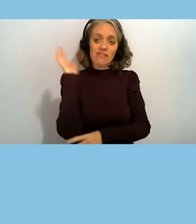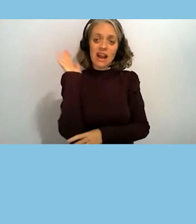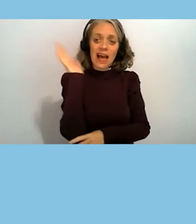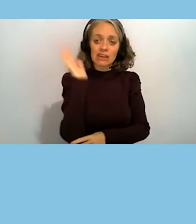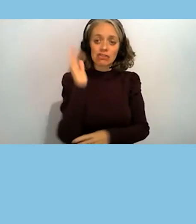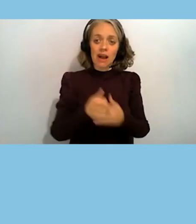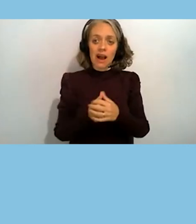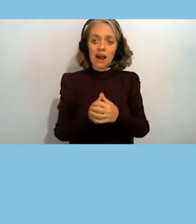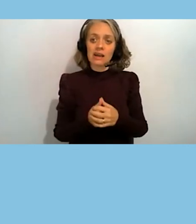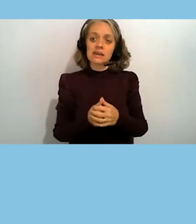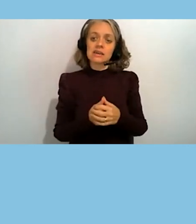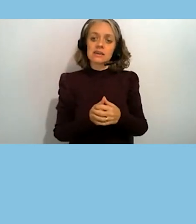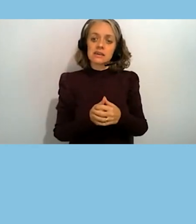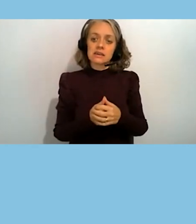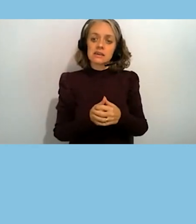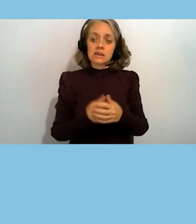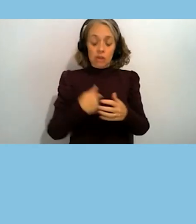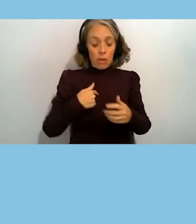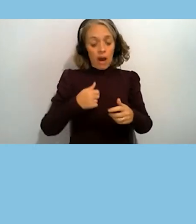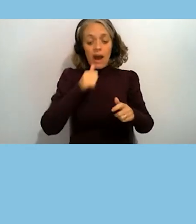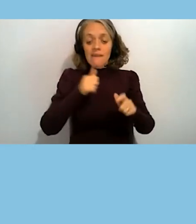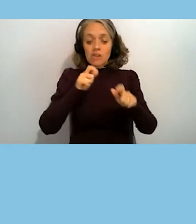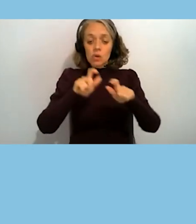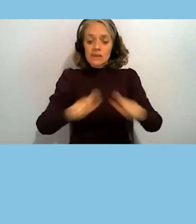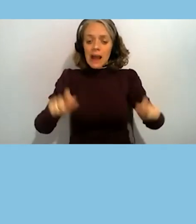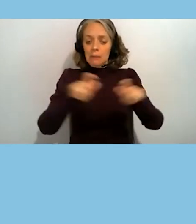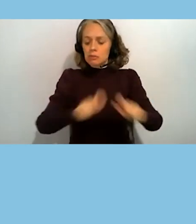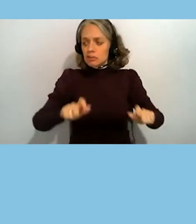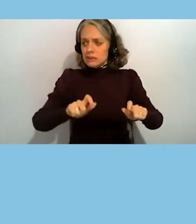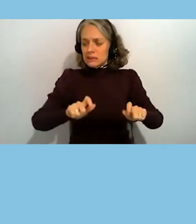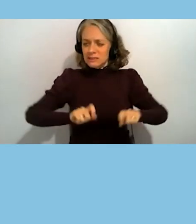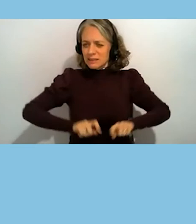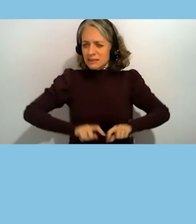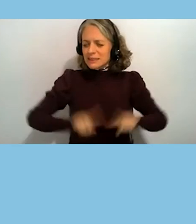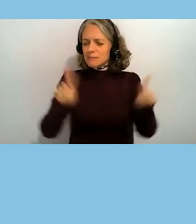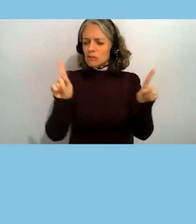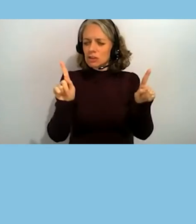have used captioning in a very different manner than